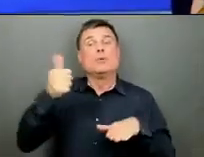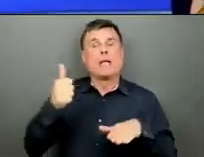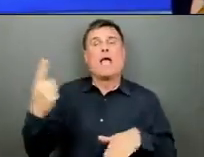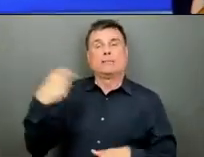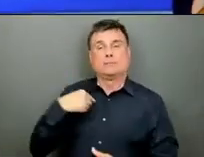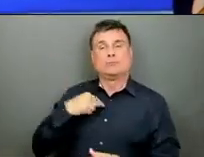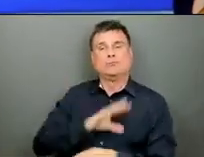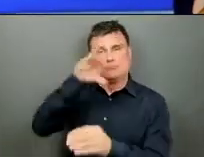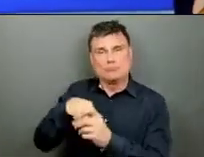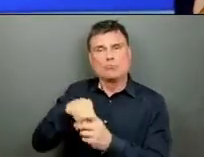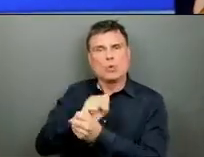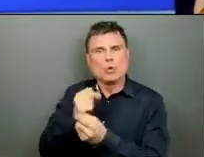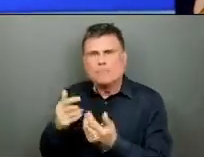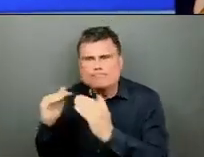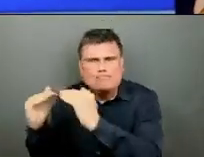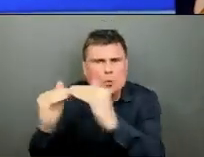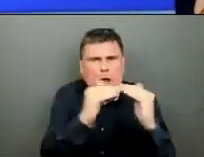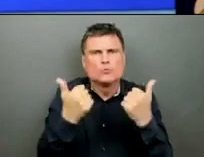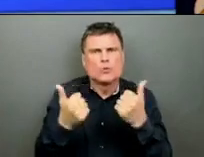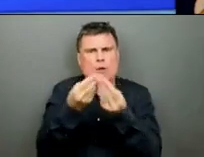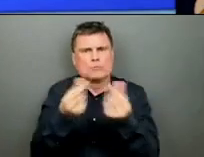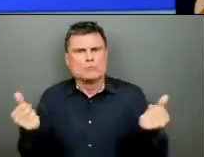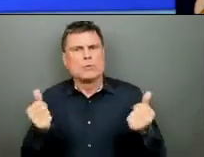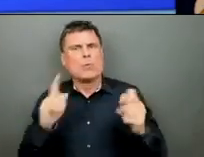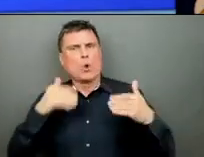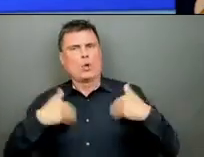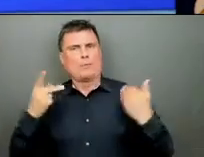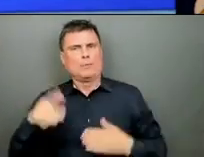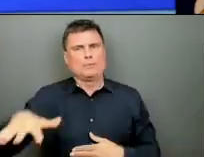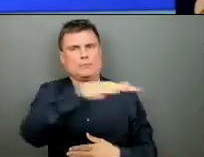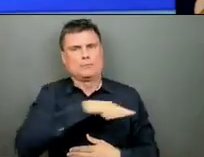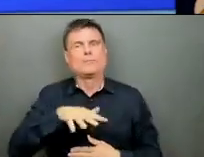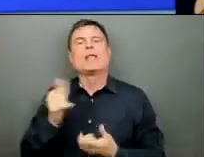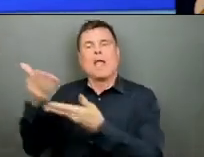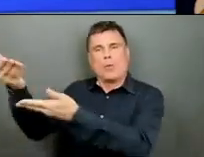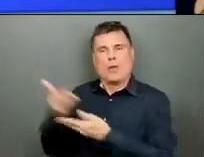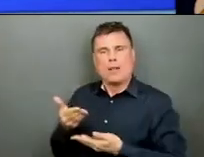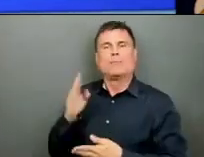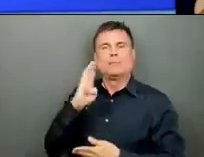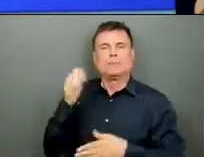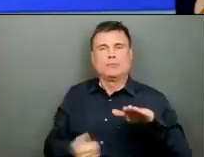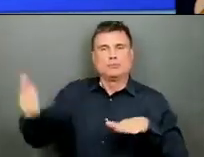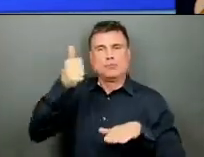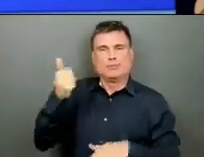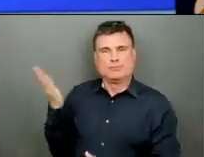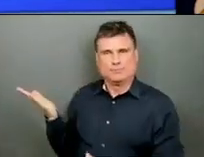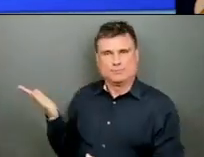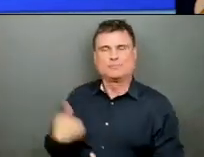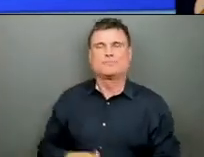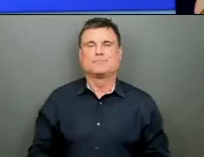being here today, as well as Jared and EASHA, who will be telling their stories about a program, an exciting new program that we're going to be announcing